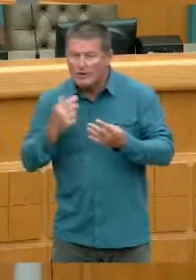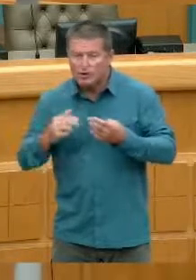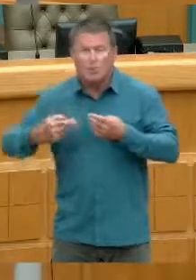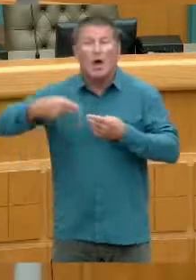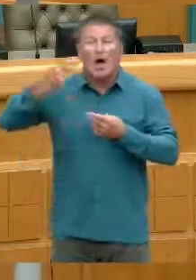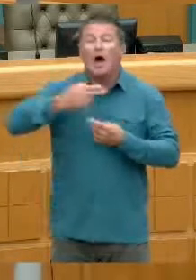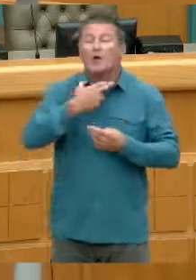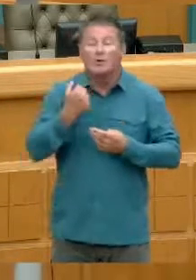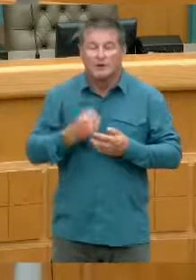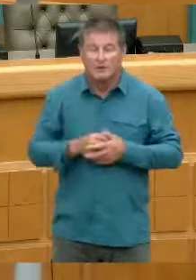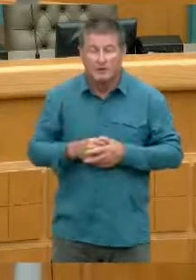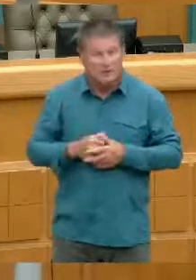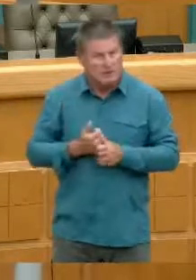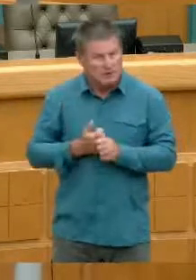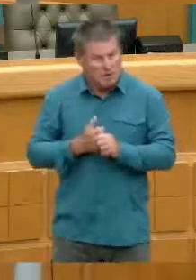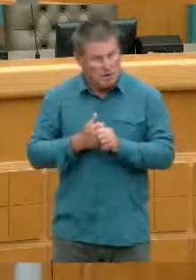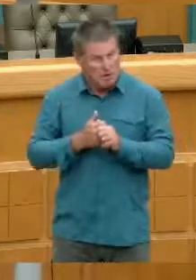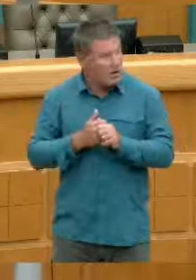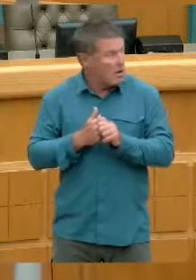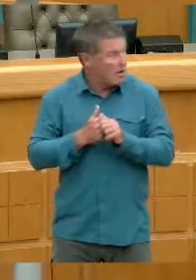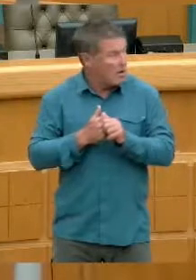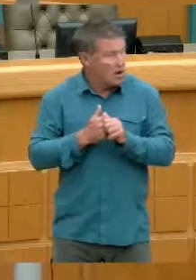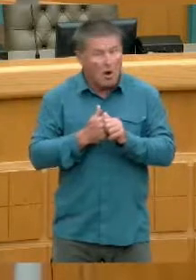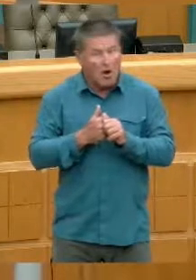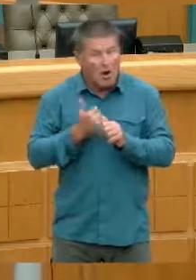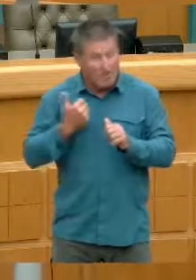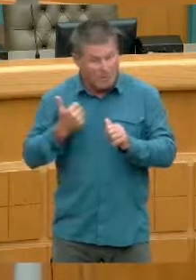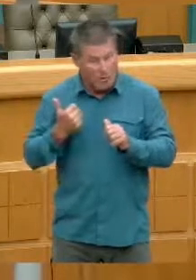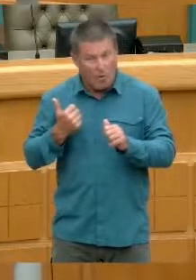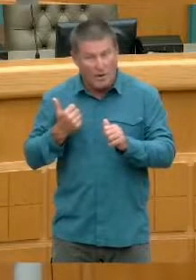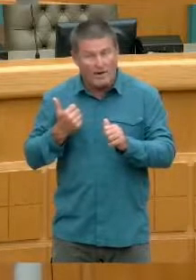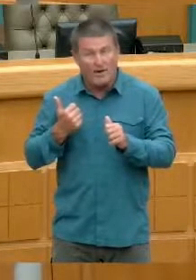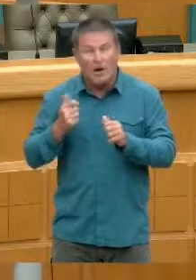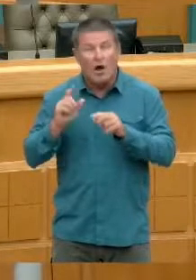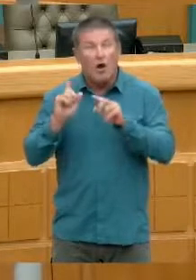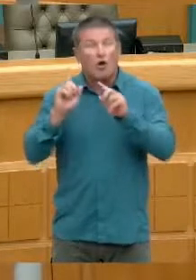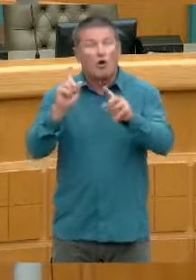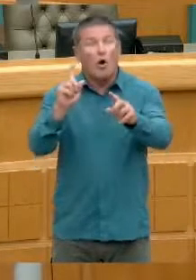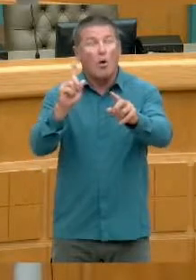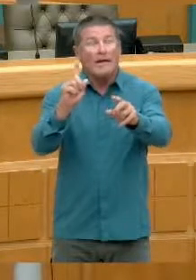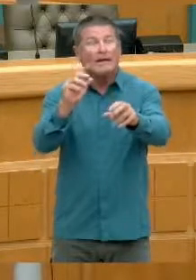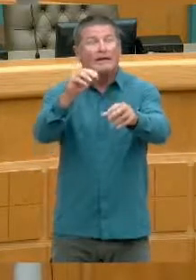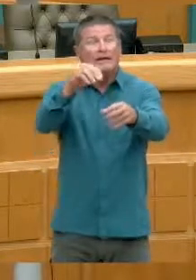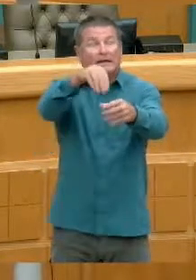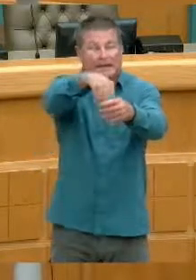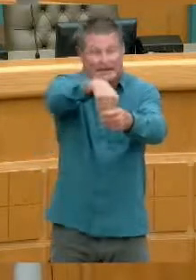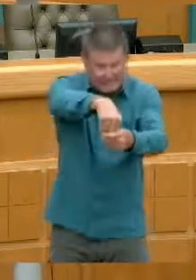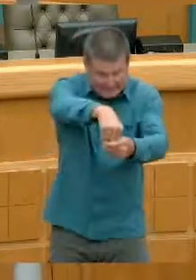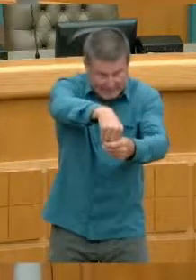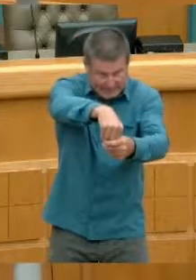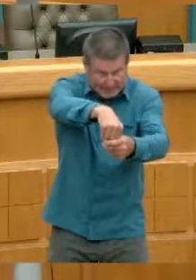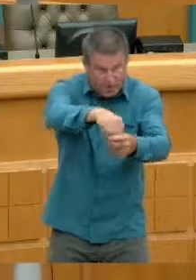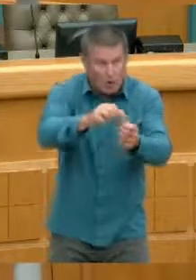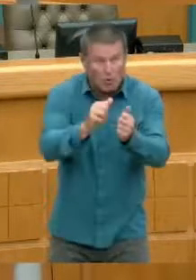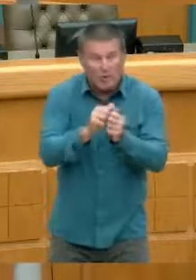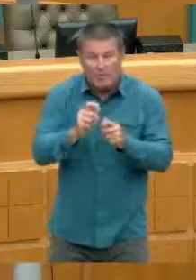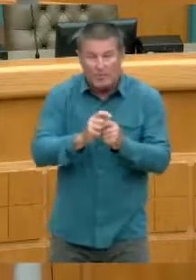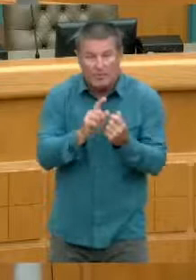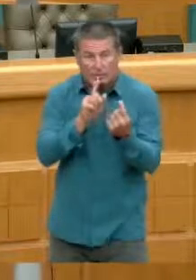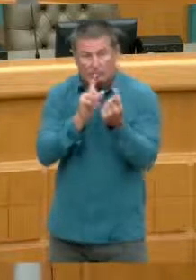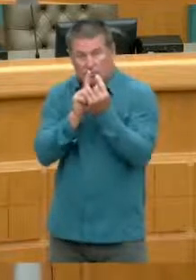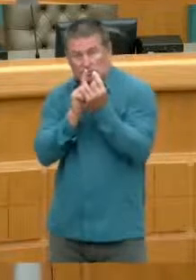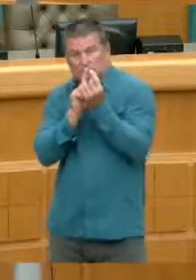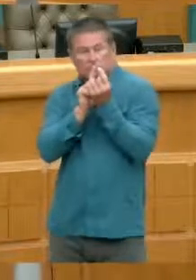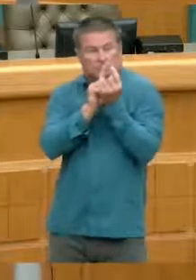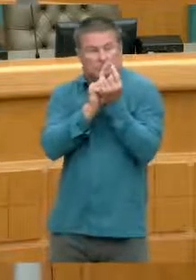risk. The main thing is avoid the indoor spaces that bring you within 6 feet of people from outside